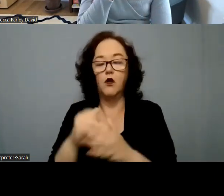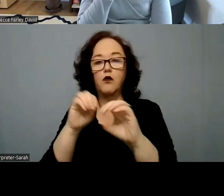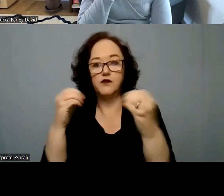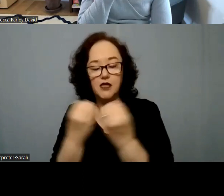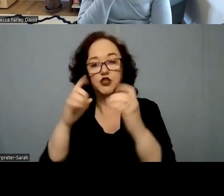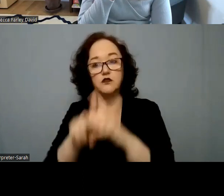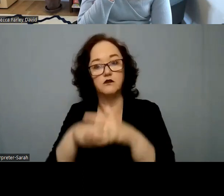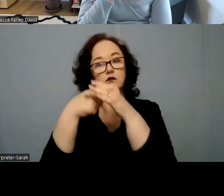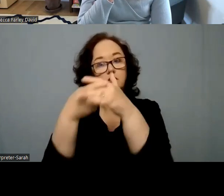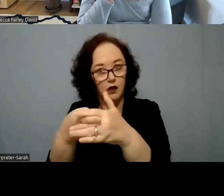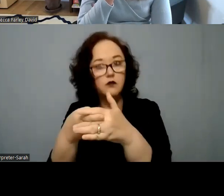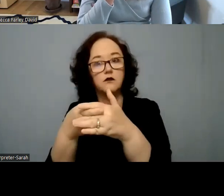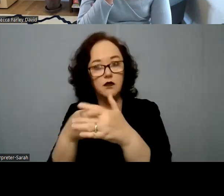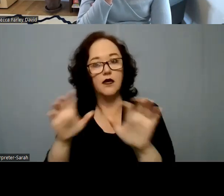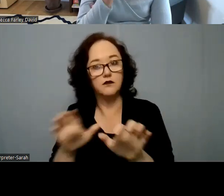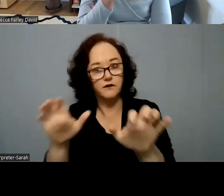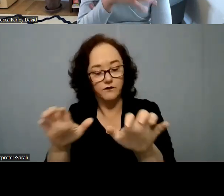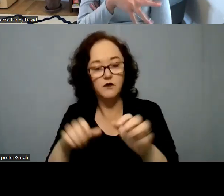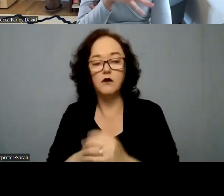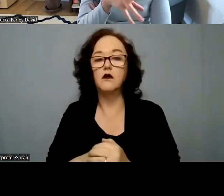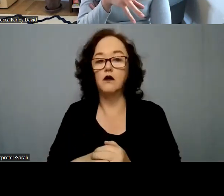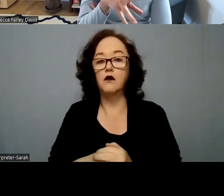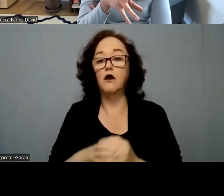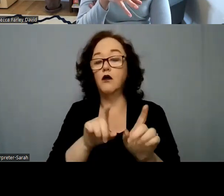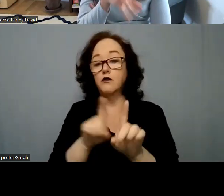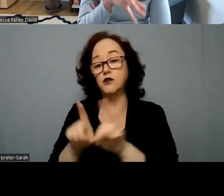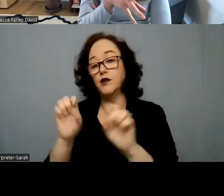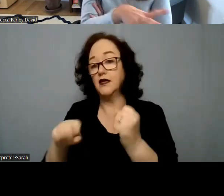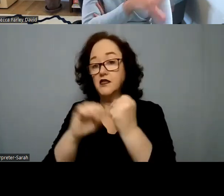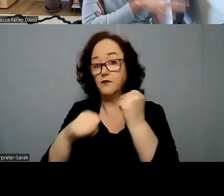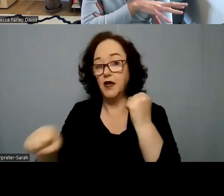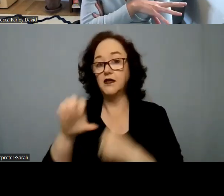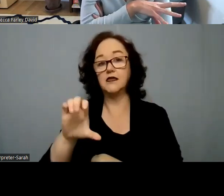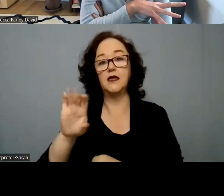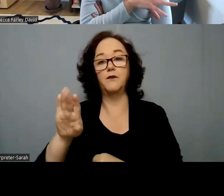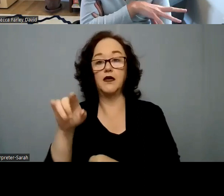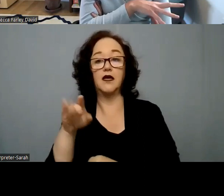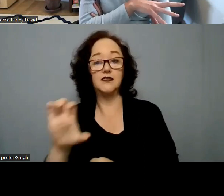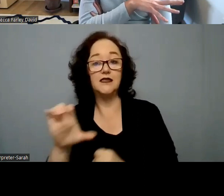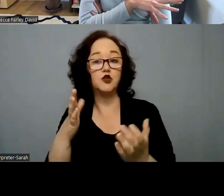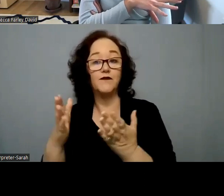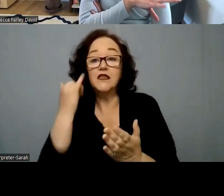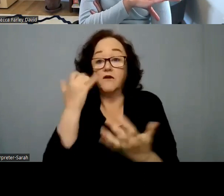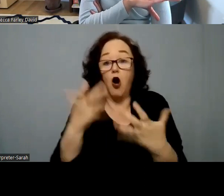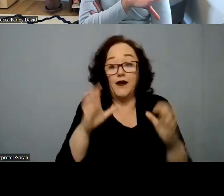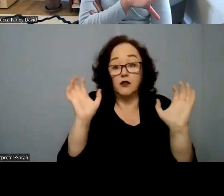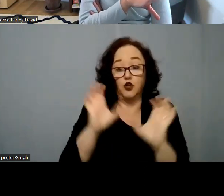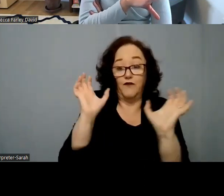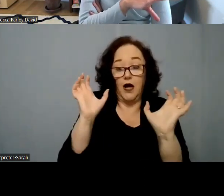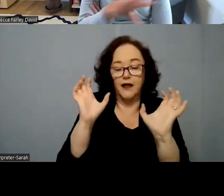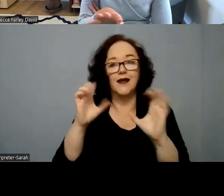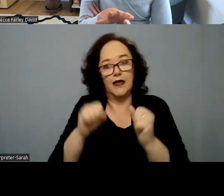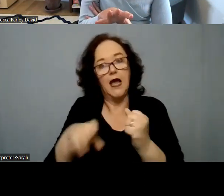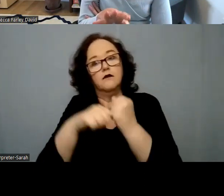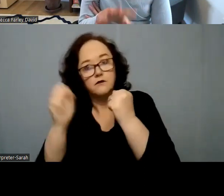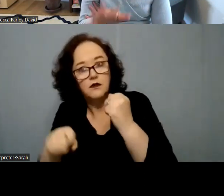activities, or to enhance and expand their CCBHC activities if they've already been certified by their state. So,